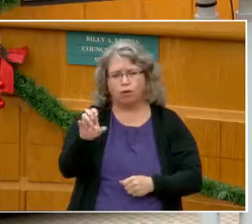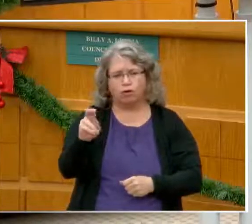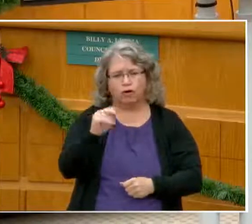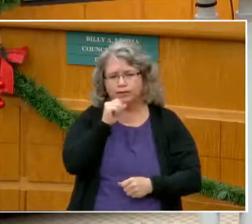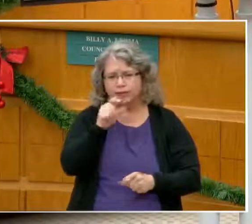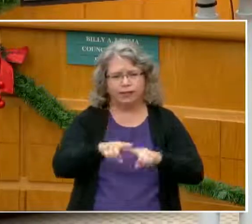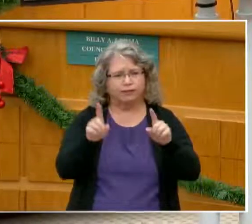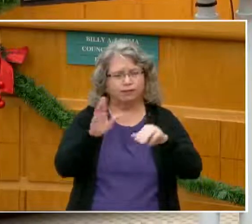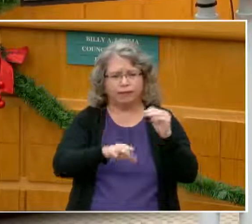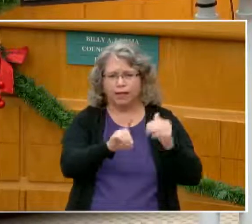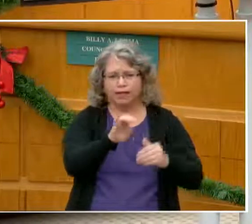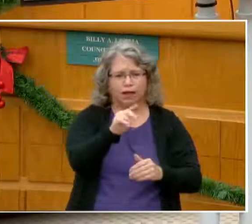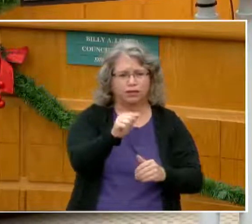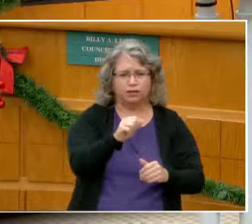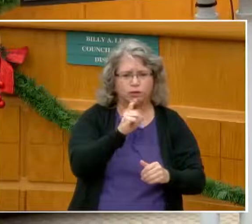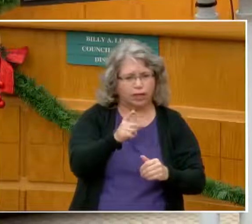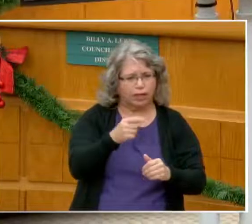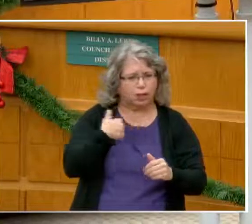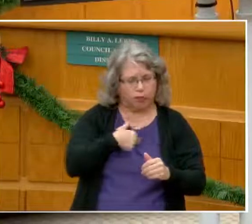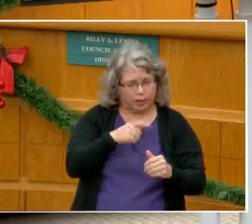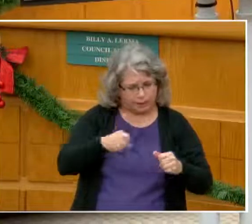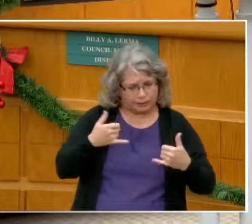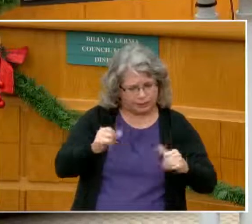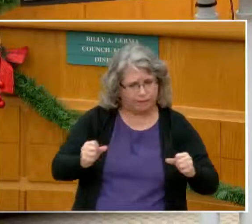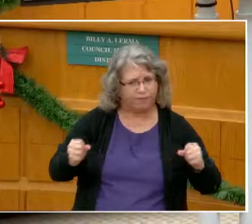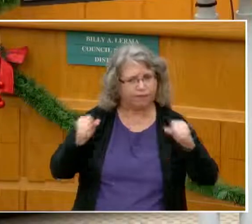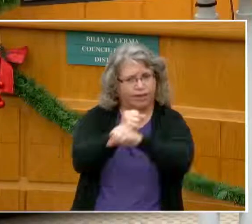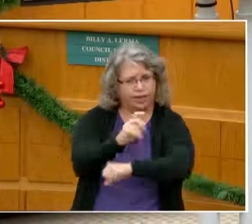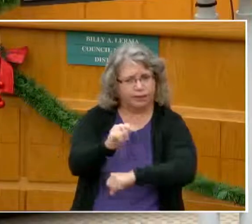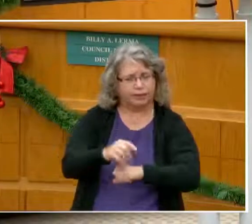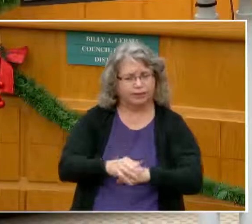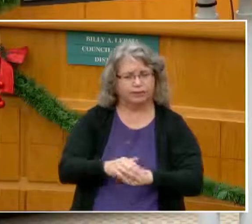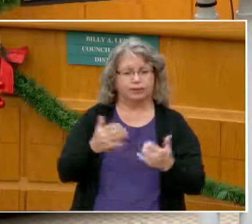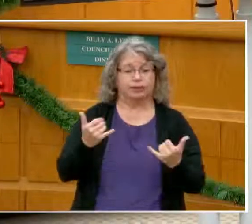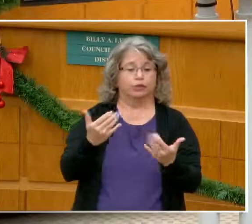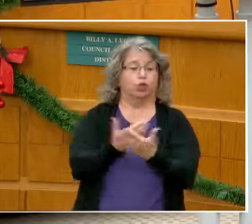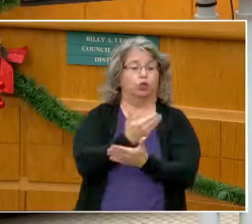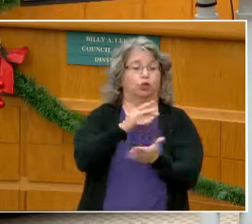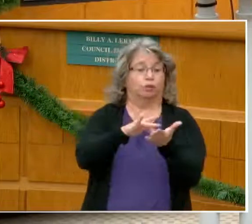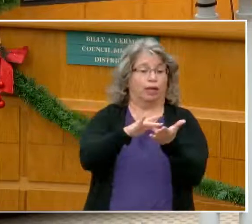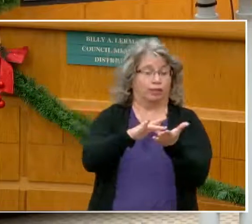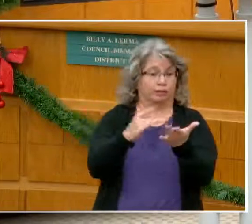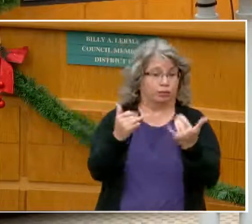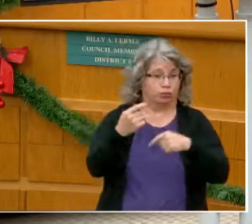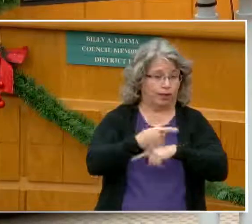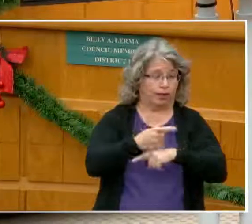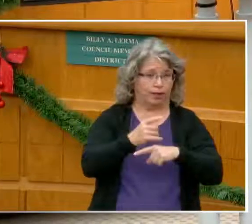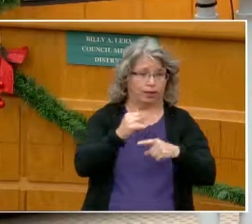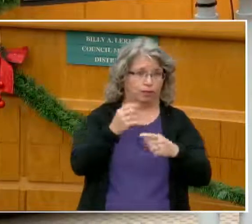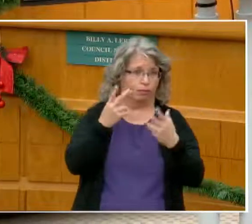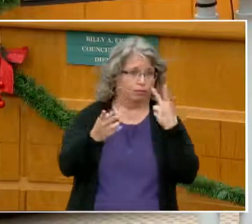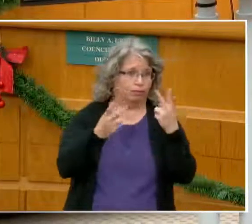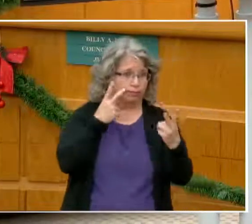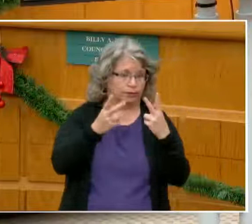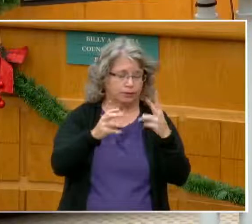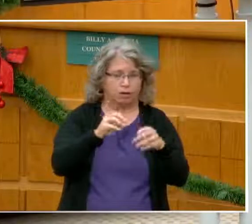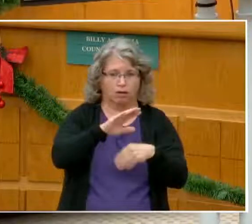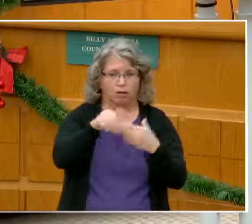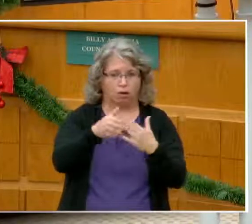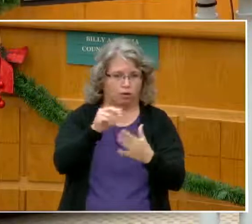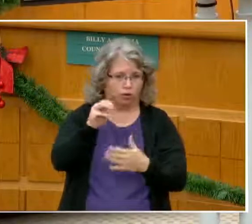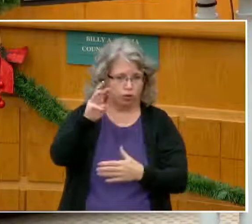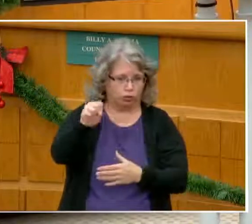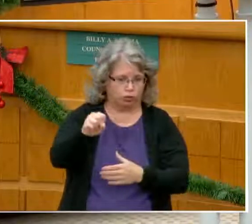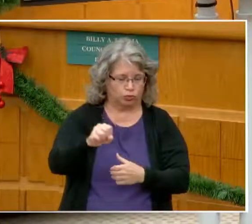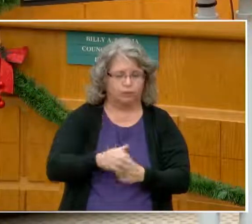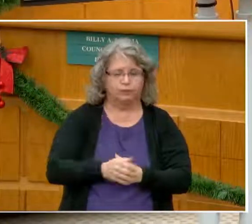back together. There is a new medicine, by the way, that today hit all the news cycles. And I want you to know that